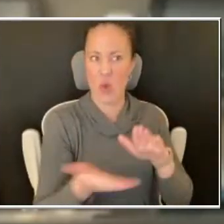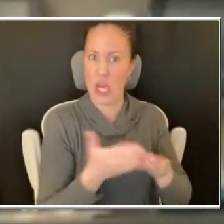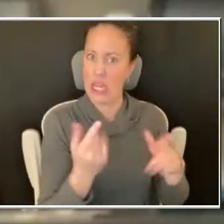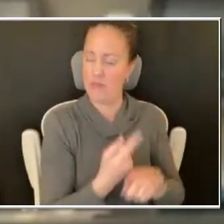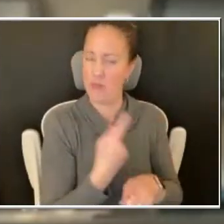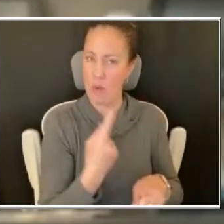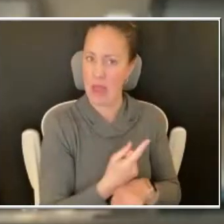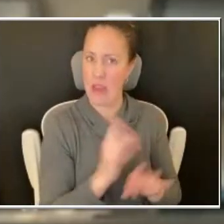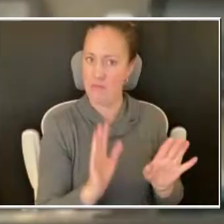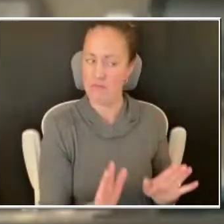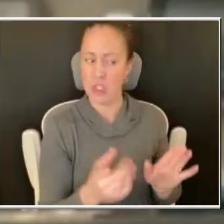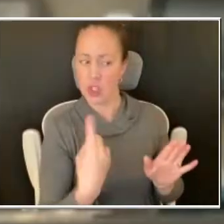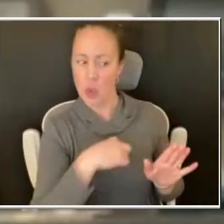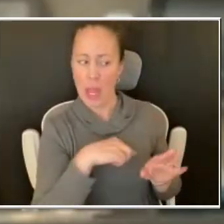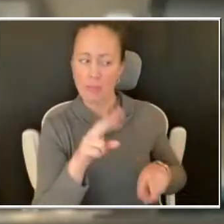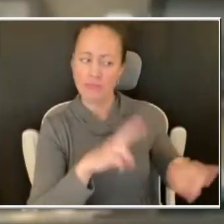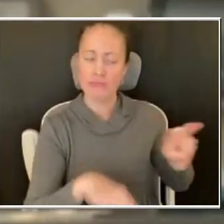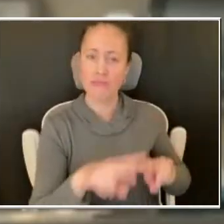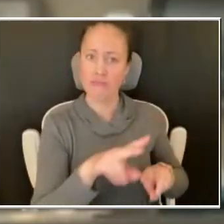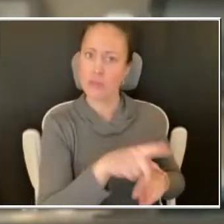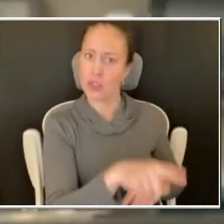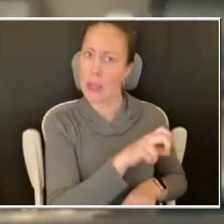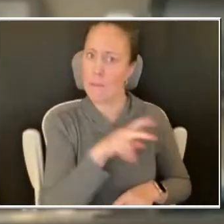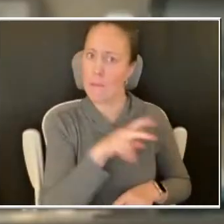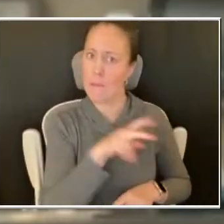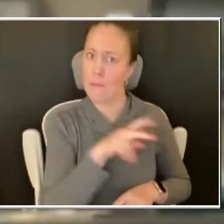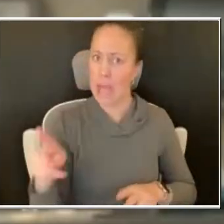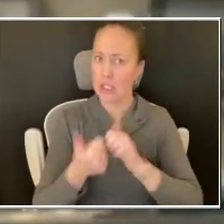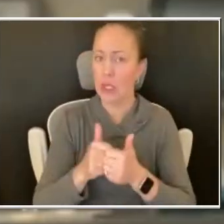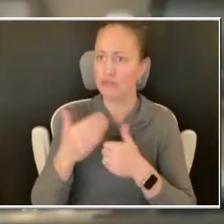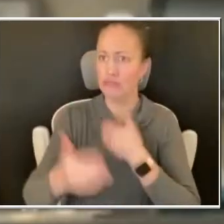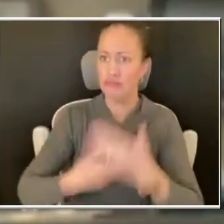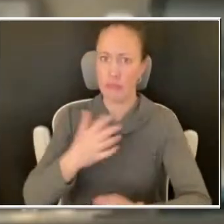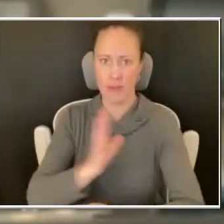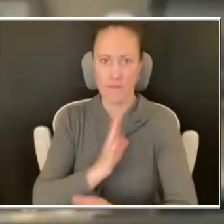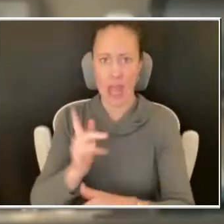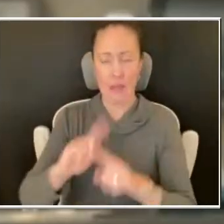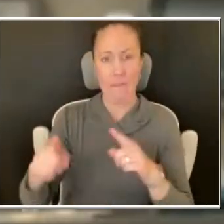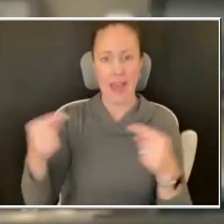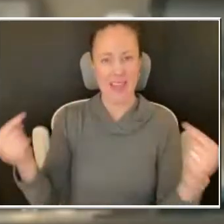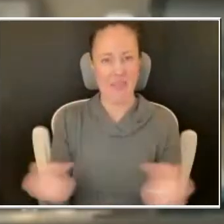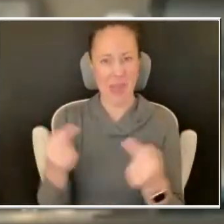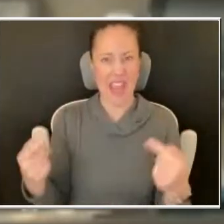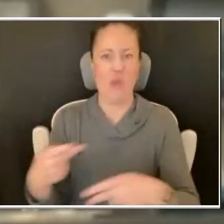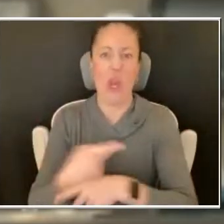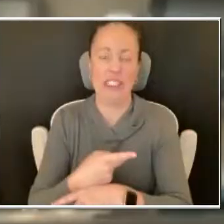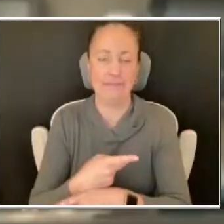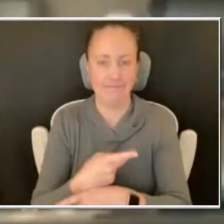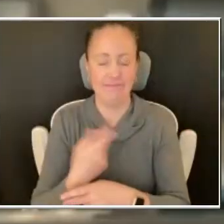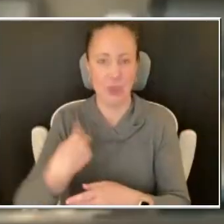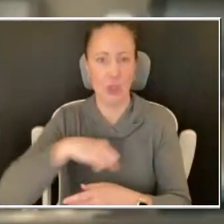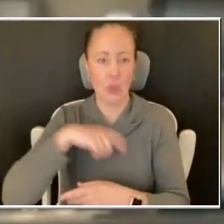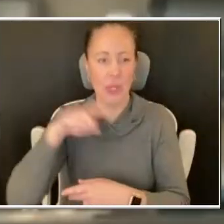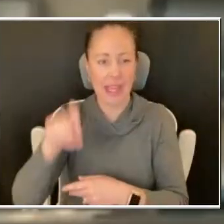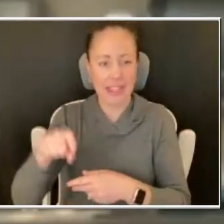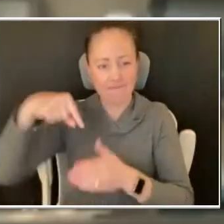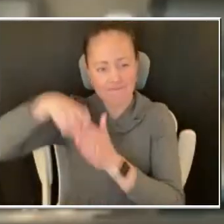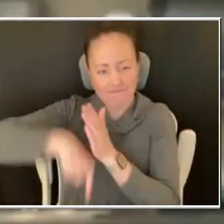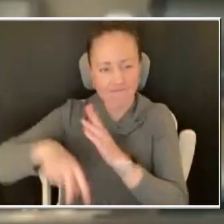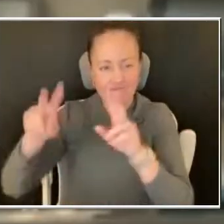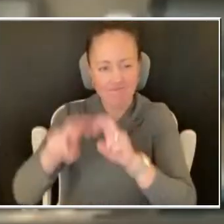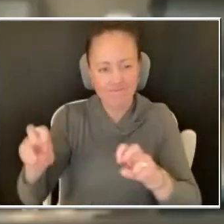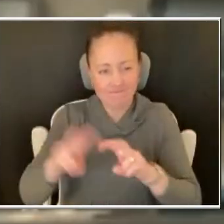went back to sports. She did well at first, but then she had this pain ongoing. And so that's when we had to dive deeper. So I think it's just all clinicians just